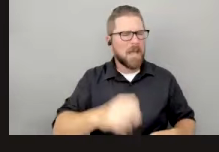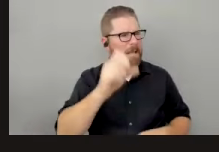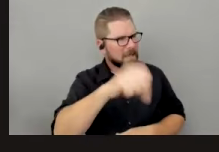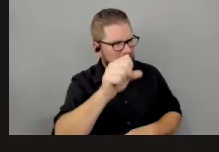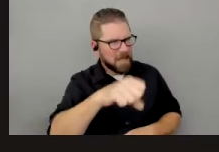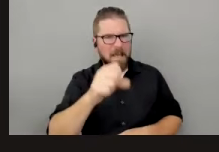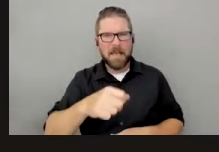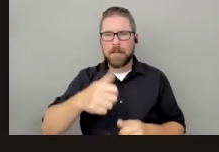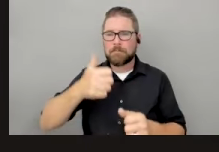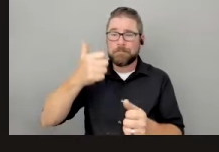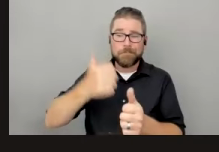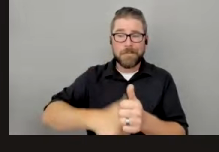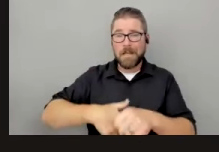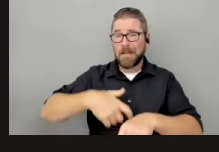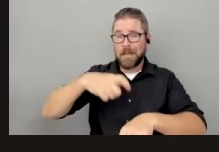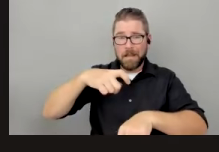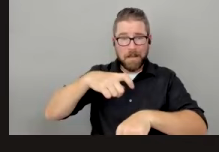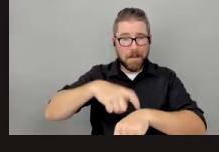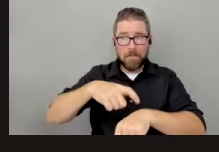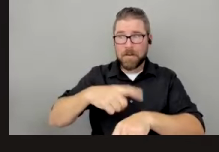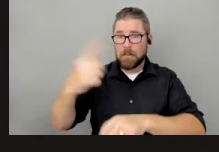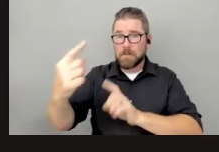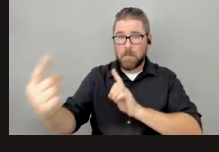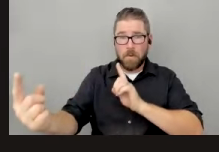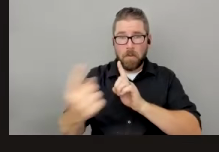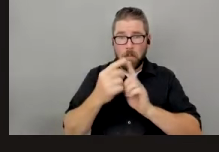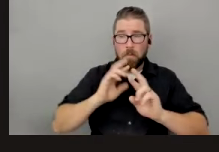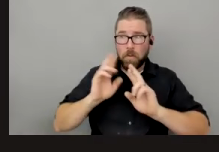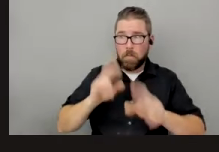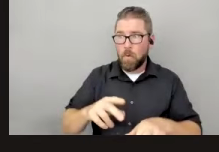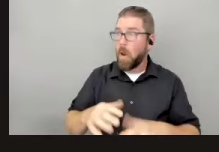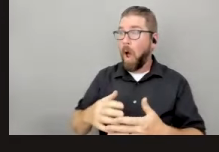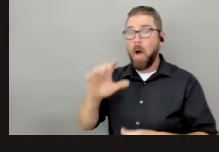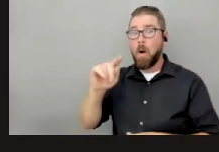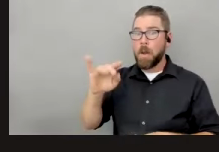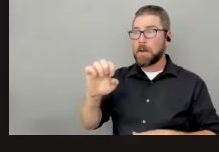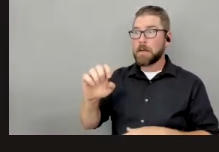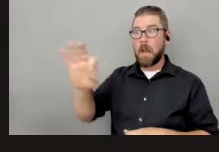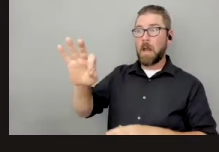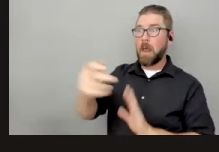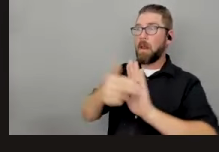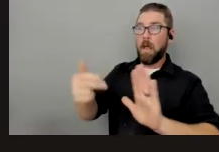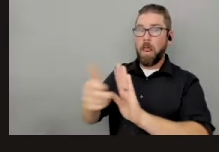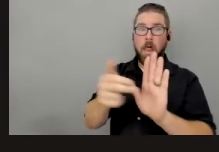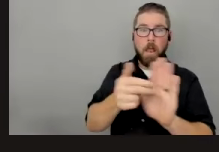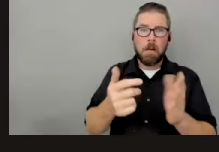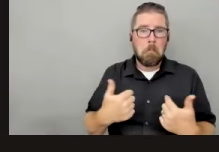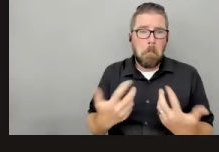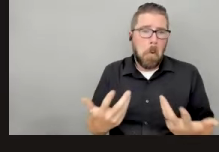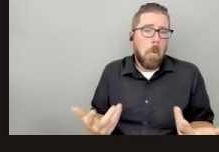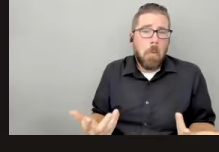to us does not become a Title IX issue. It is just the making someone